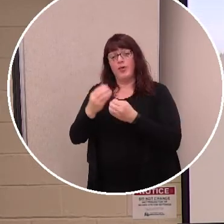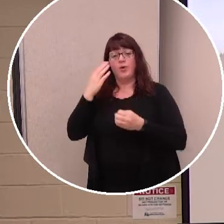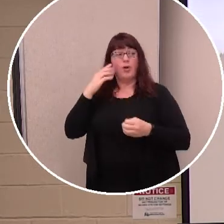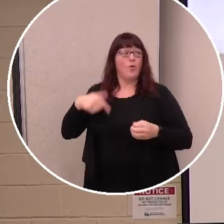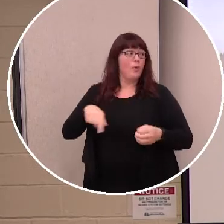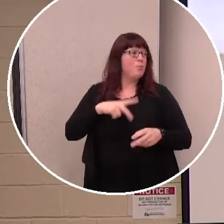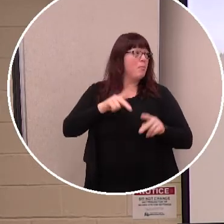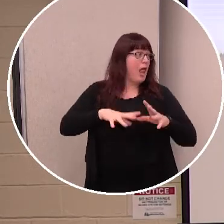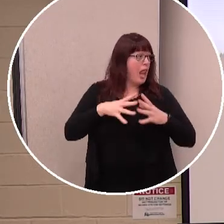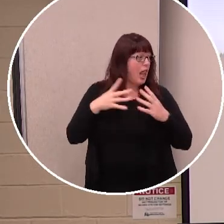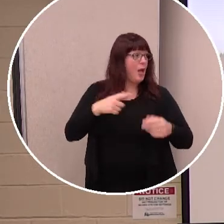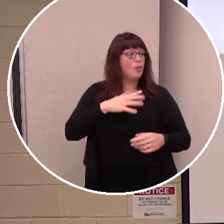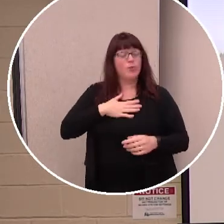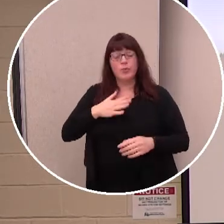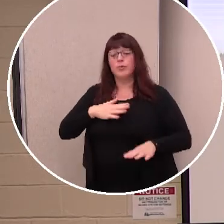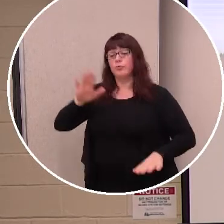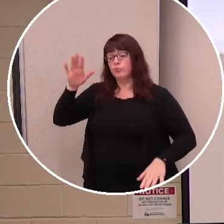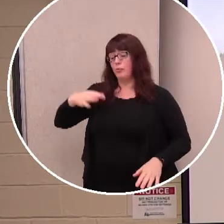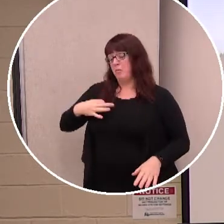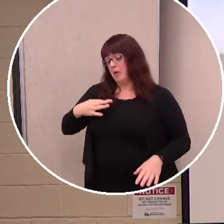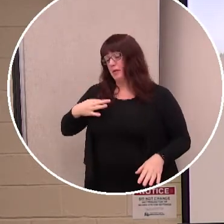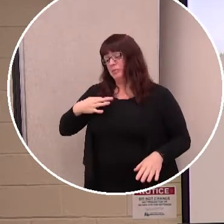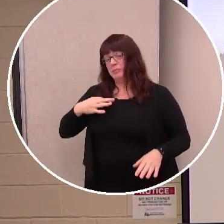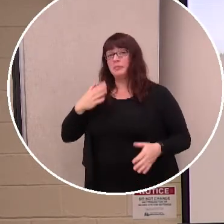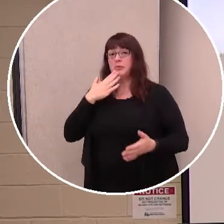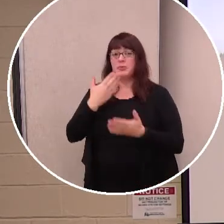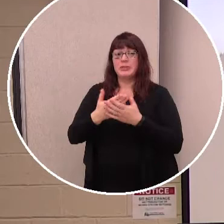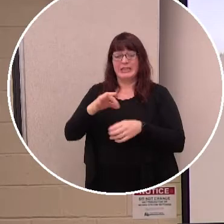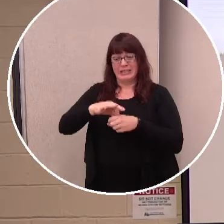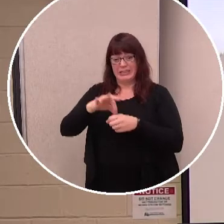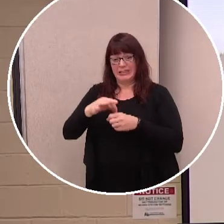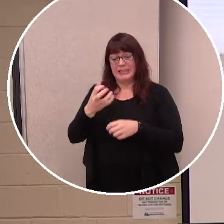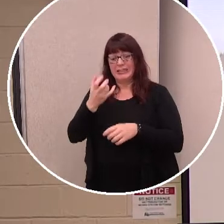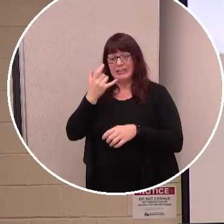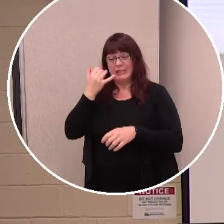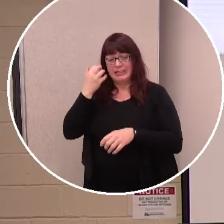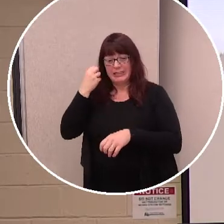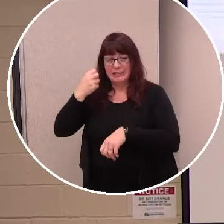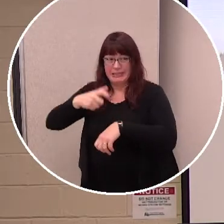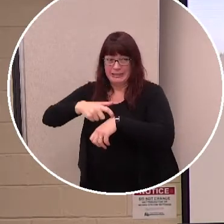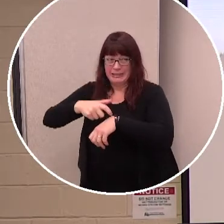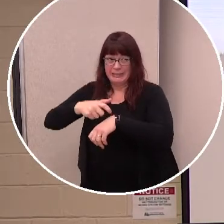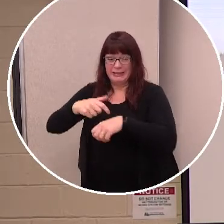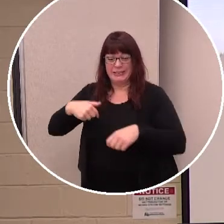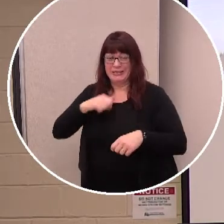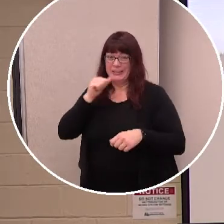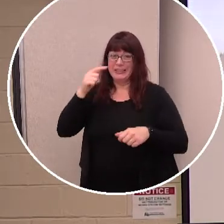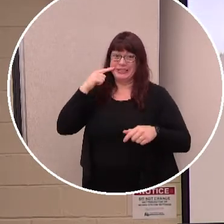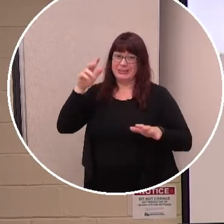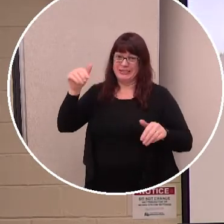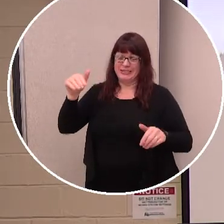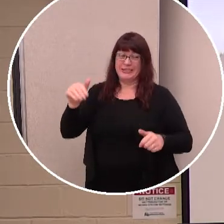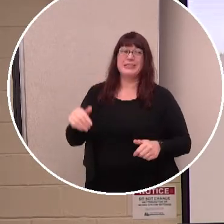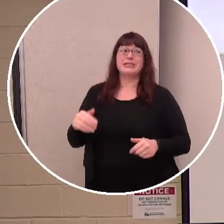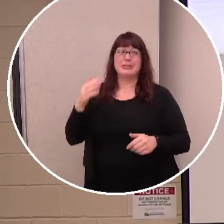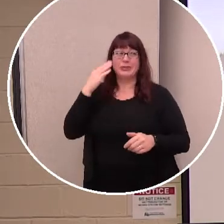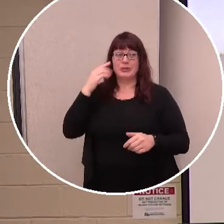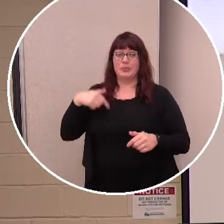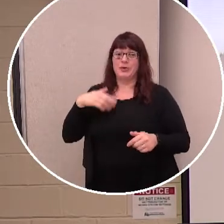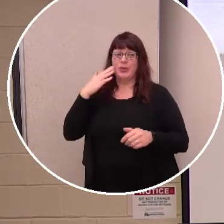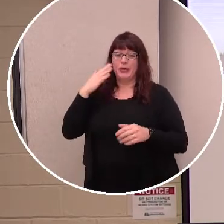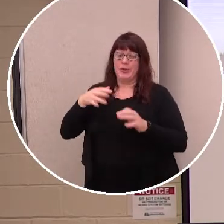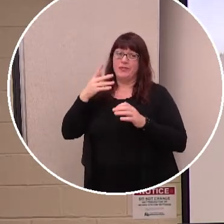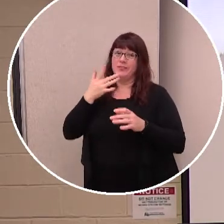willing partners to step up, and obviously the elections took a little bit longer than we had anticipated or as our past